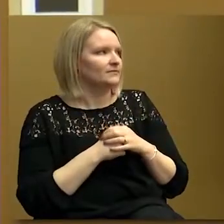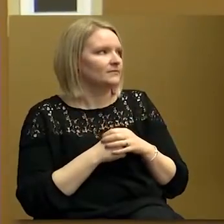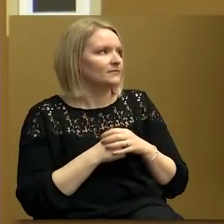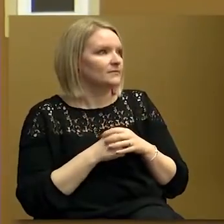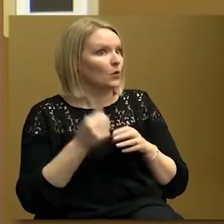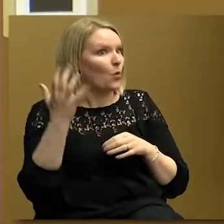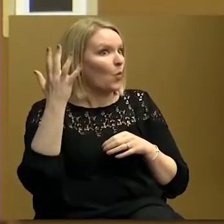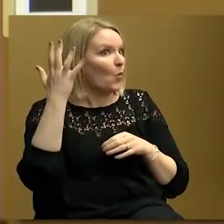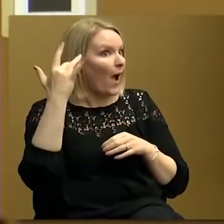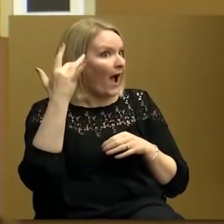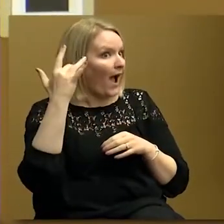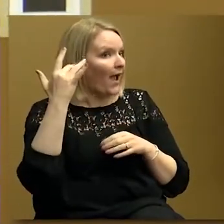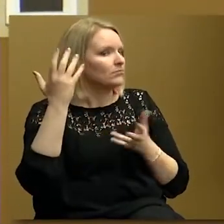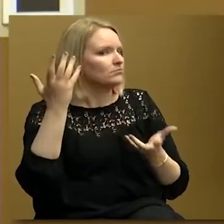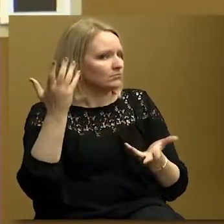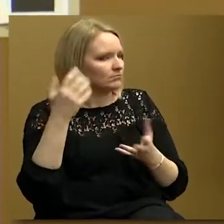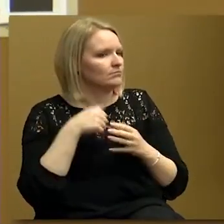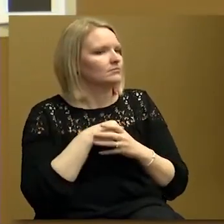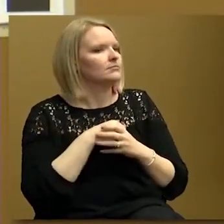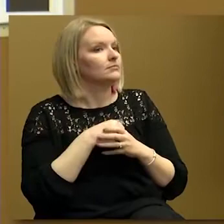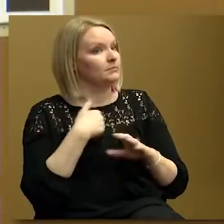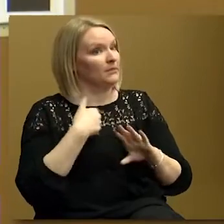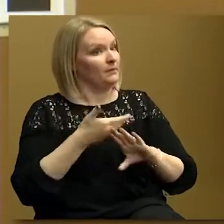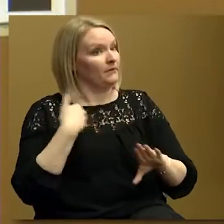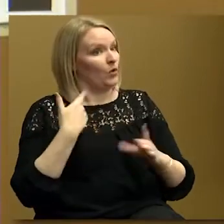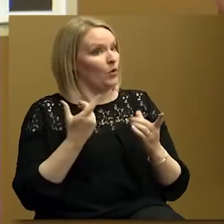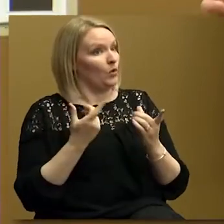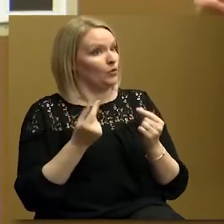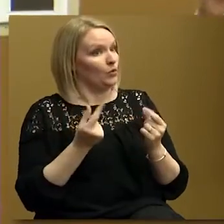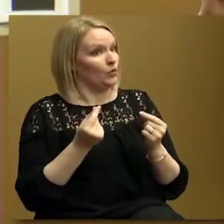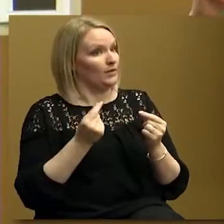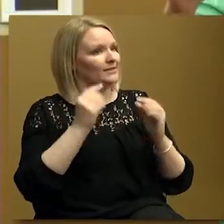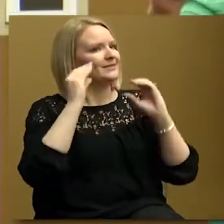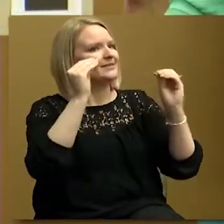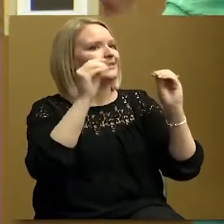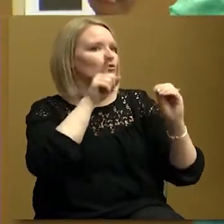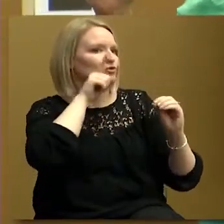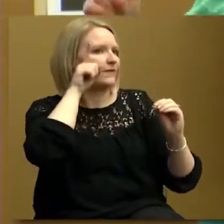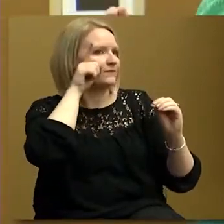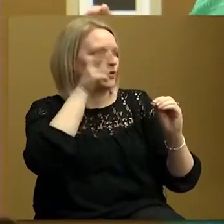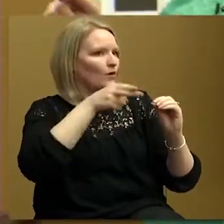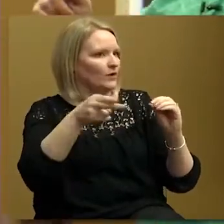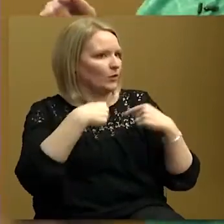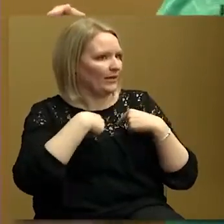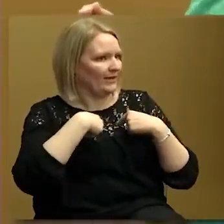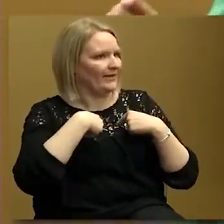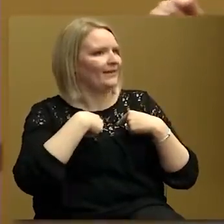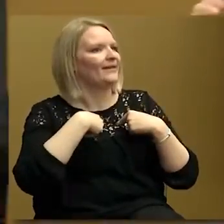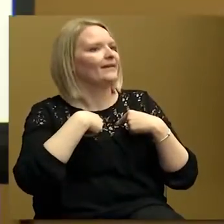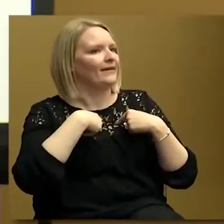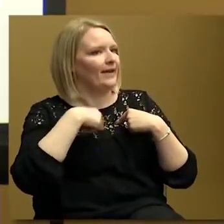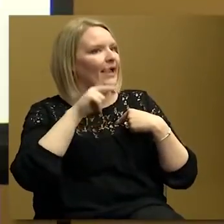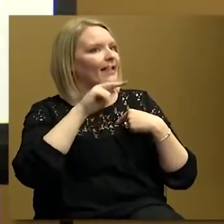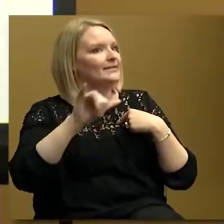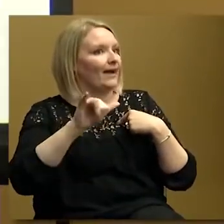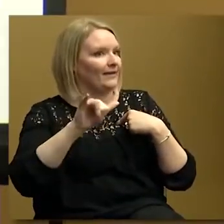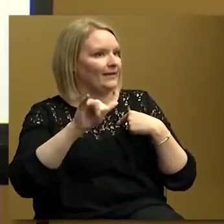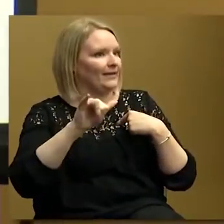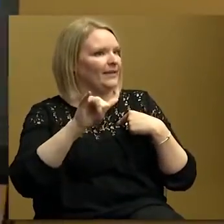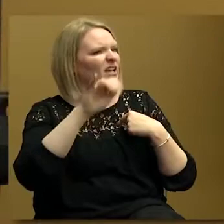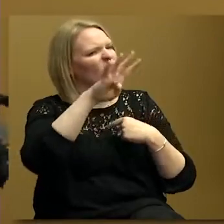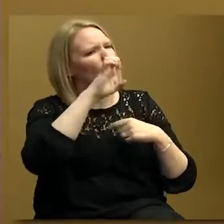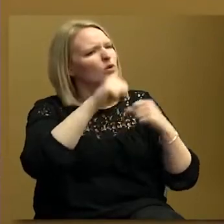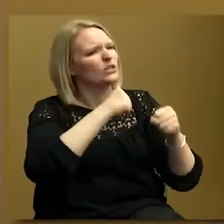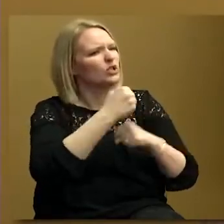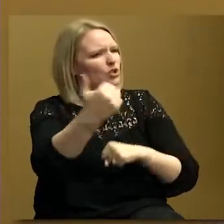Because, here's the other piece. I used to be a teacher of the deaf and hard of hearing in Kentucky about 400 years